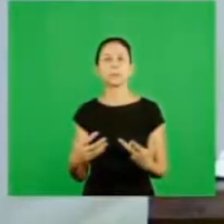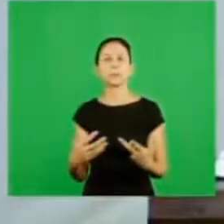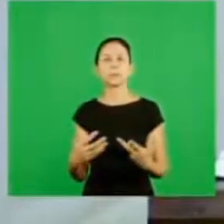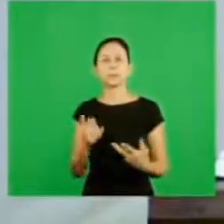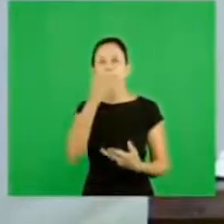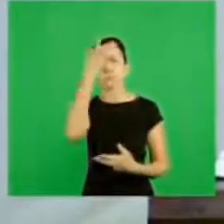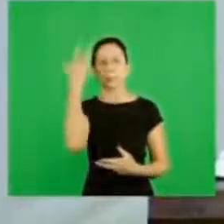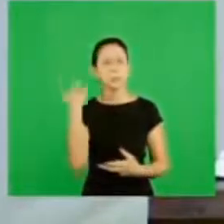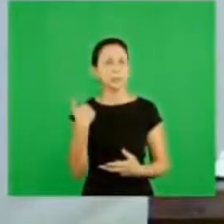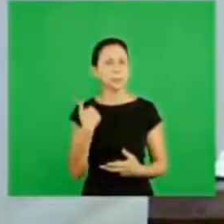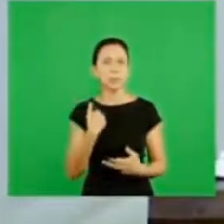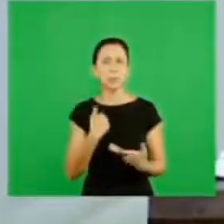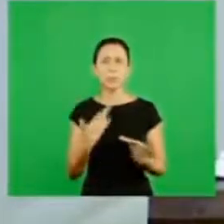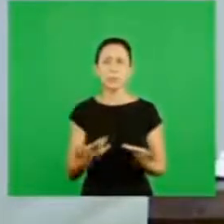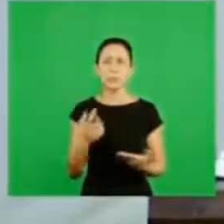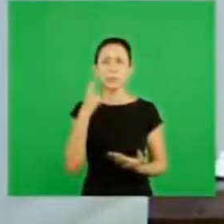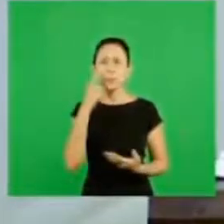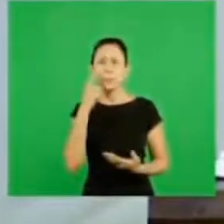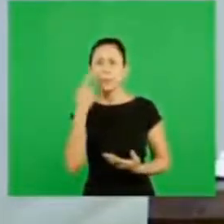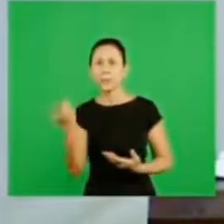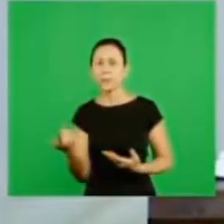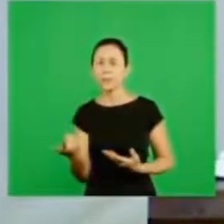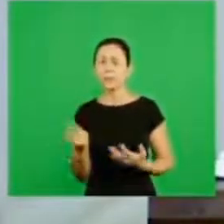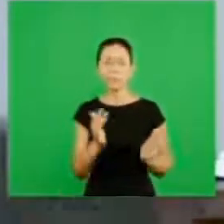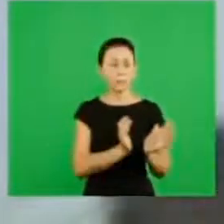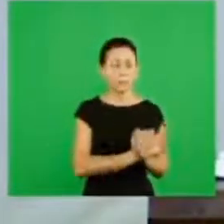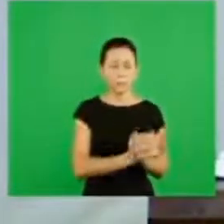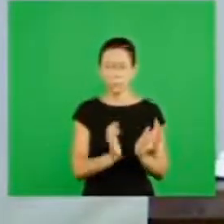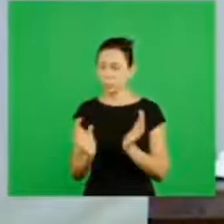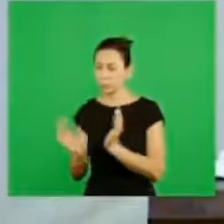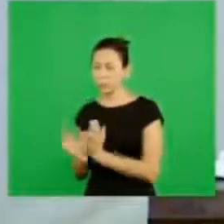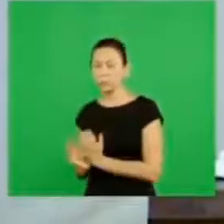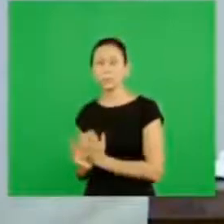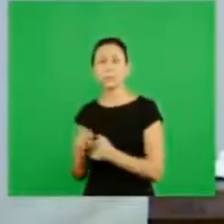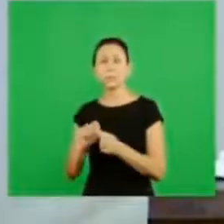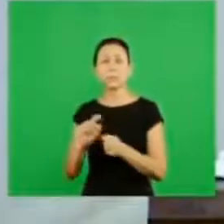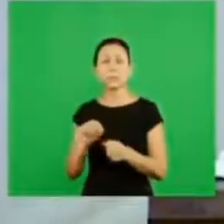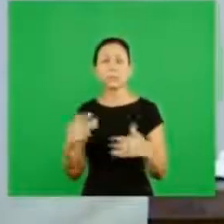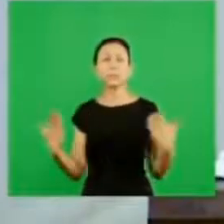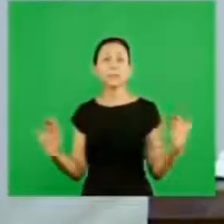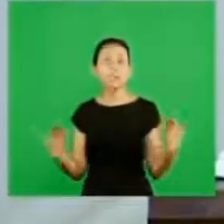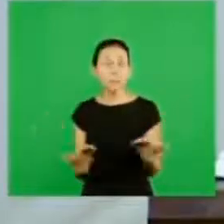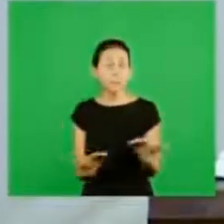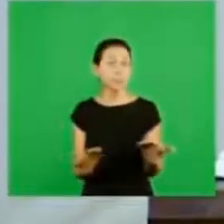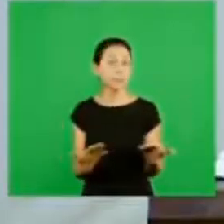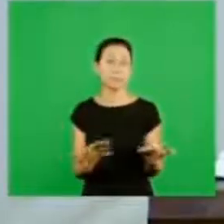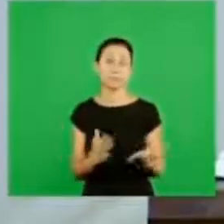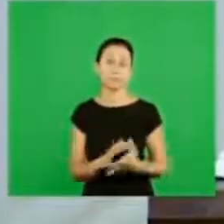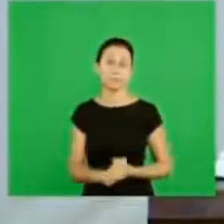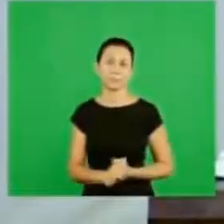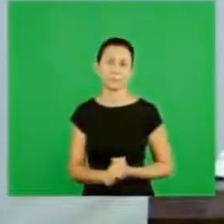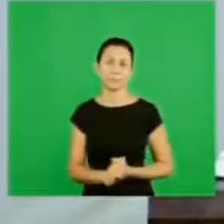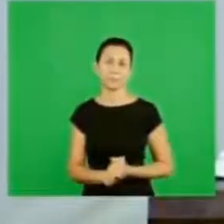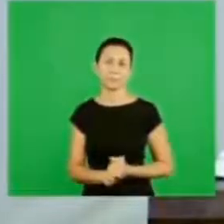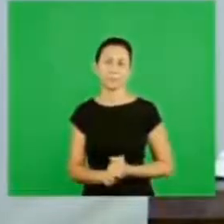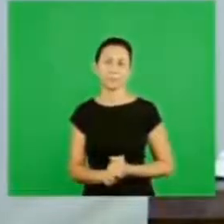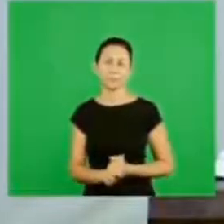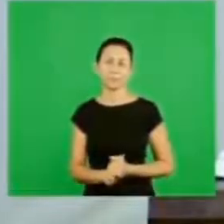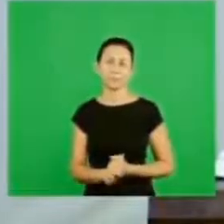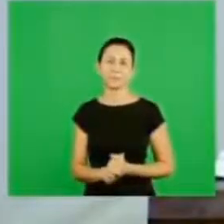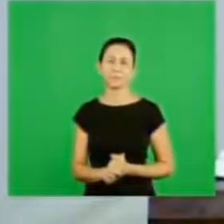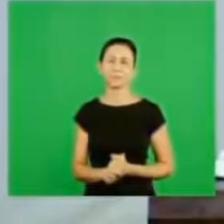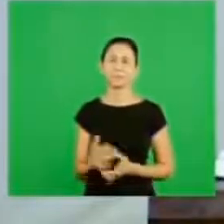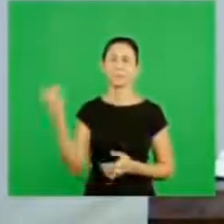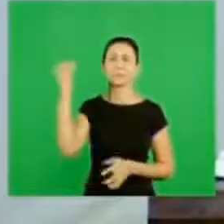world that needed at the time someone. And we made a diagnostic, said, what side will you go to? What